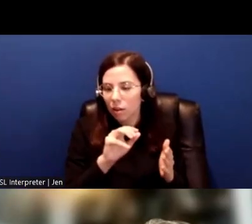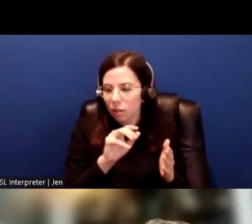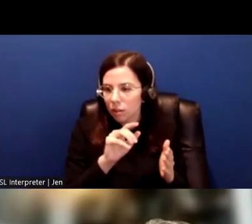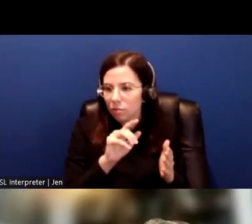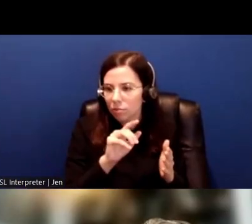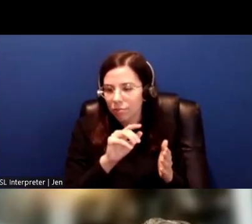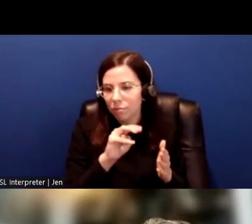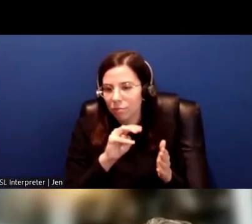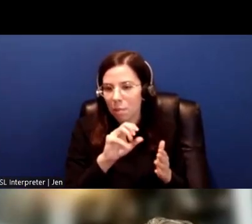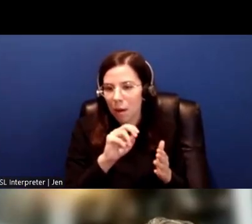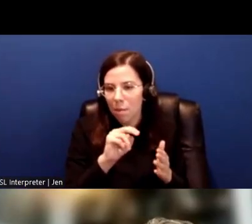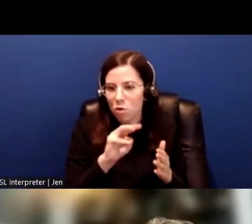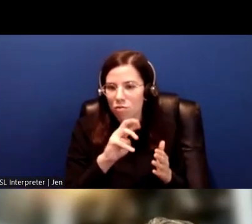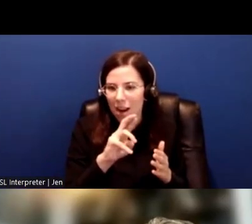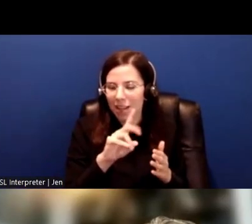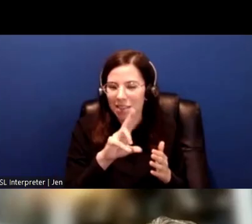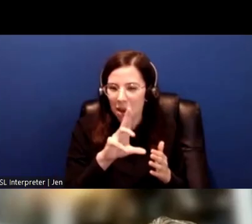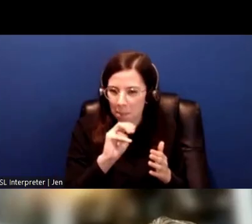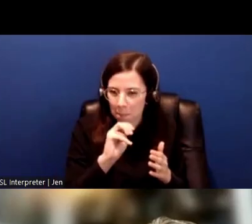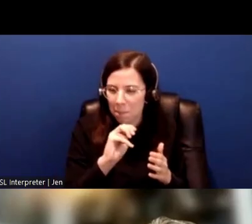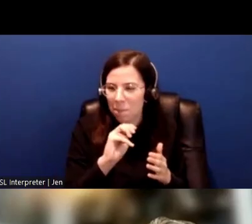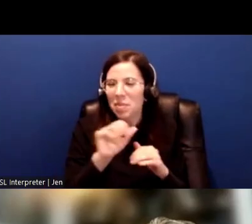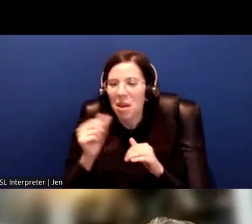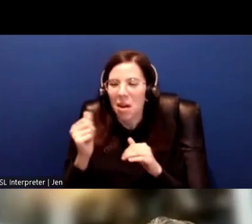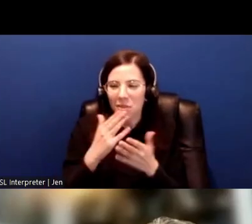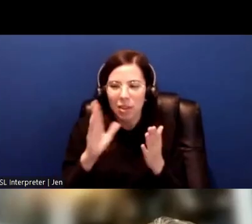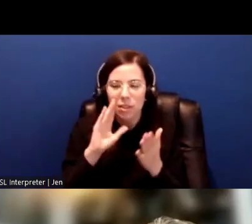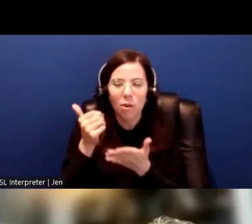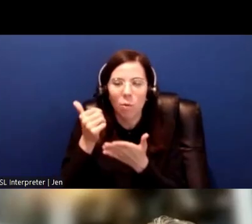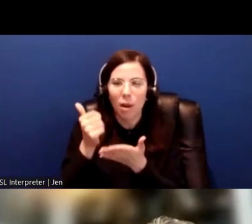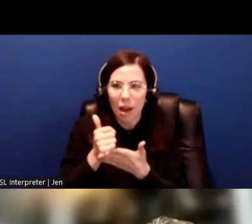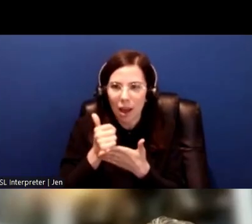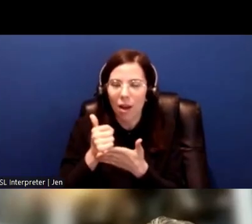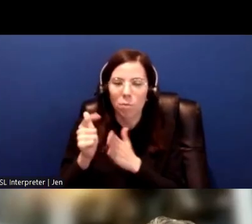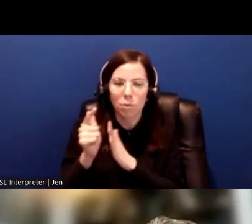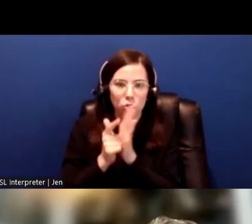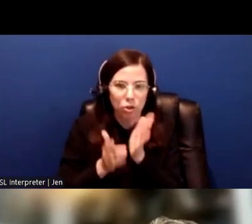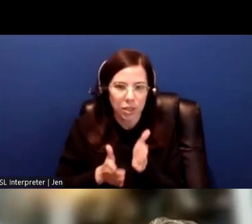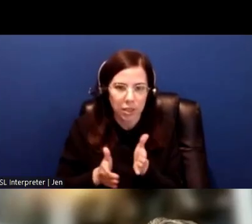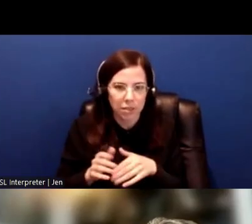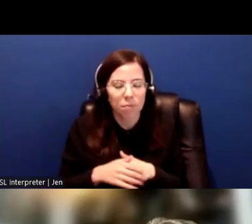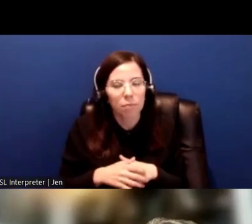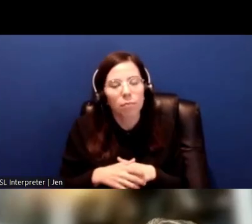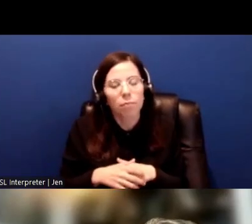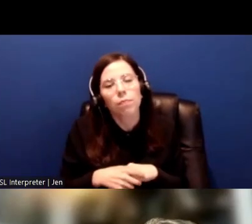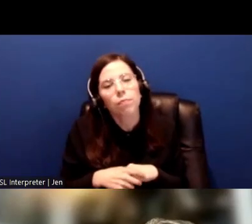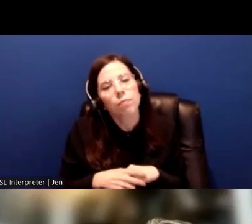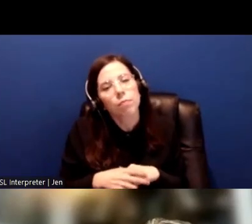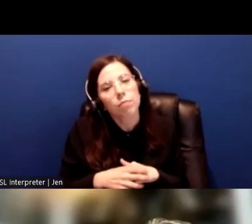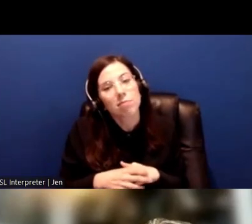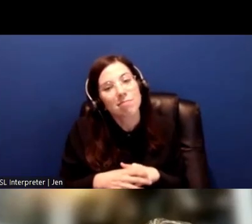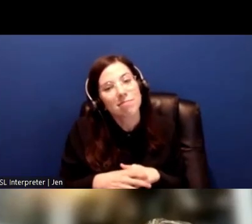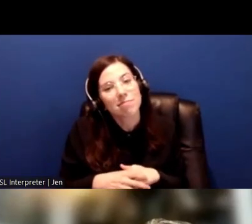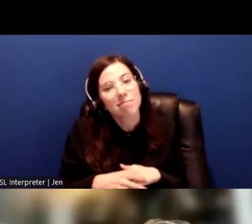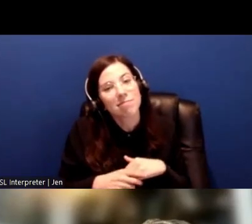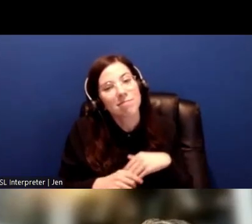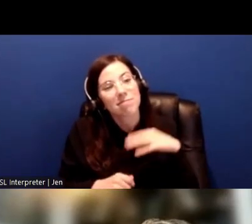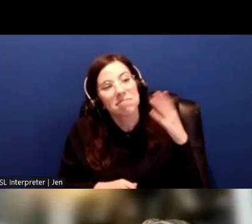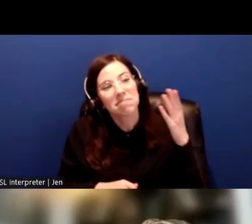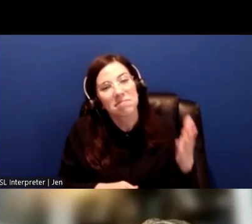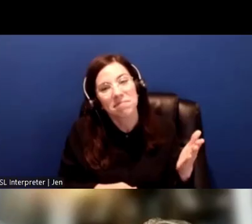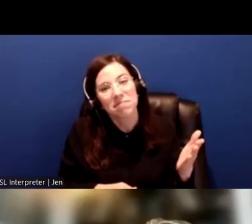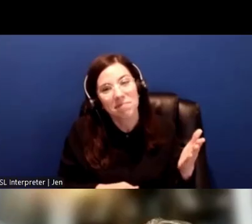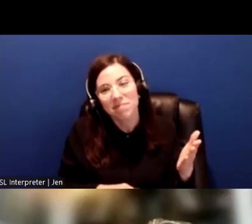attorneys as they're doing this work on behalf of victims. And then one of our